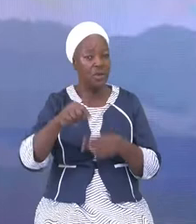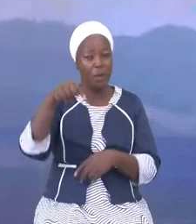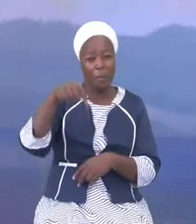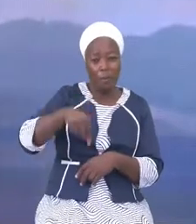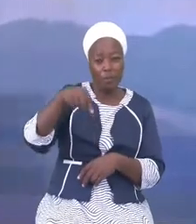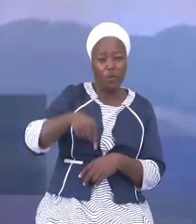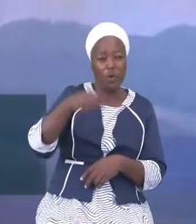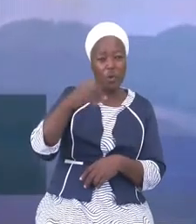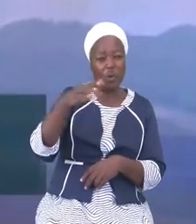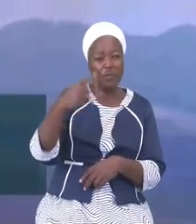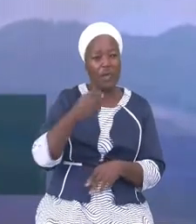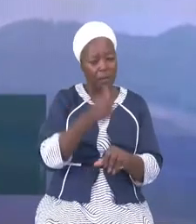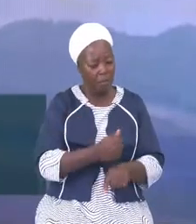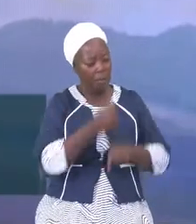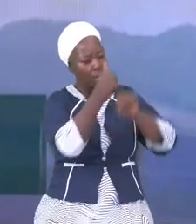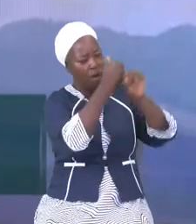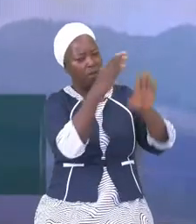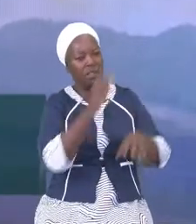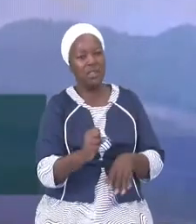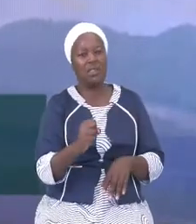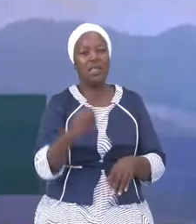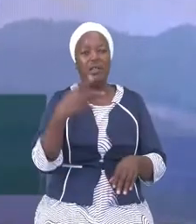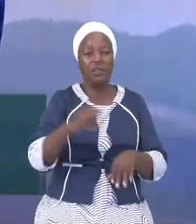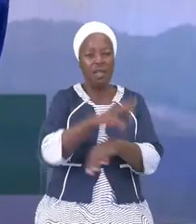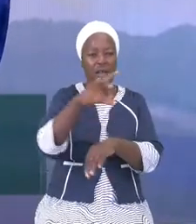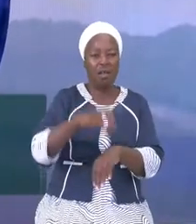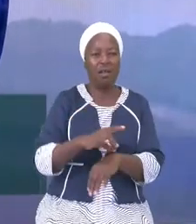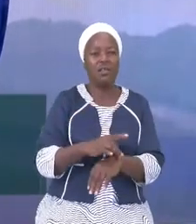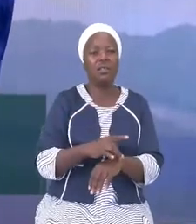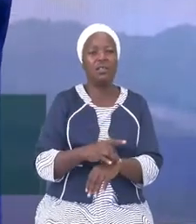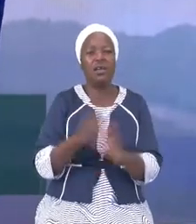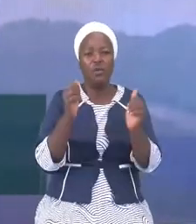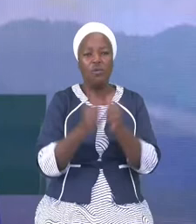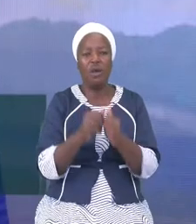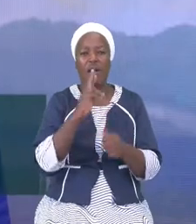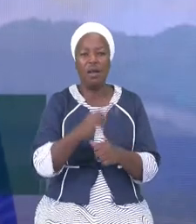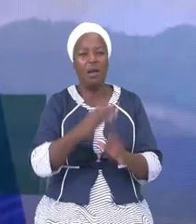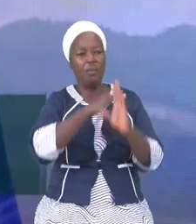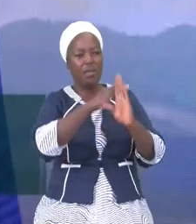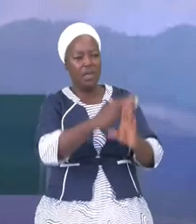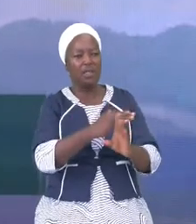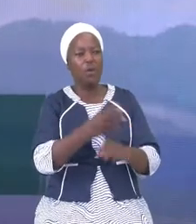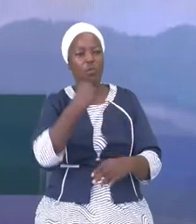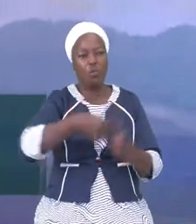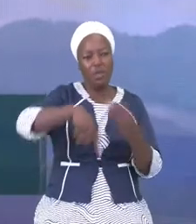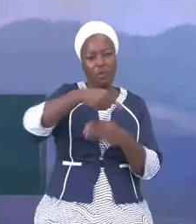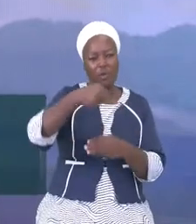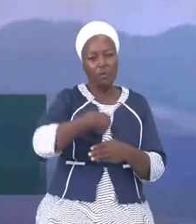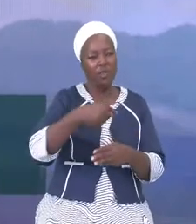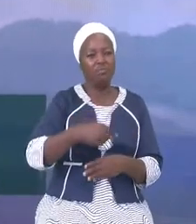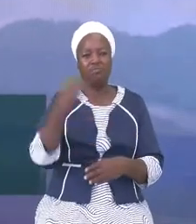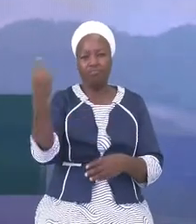bottoms of the mountains. The earth with her bars was about me